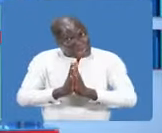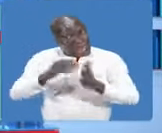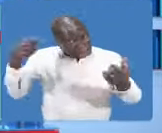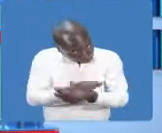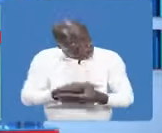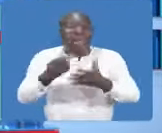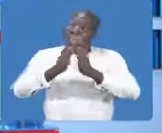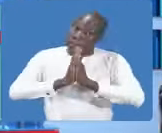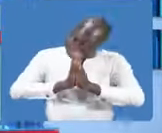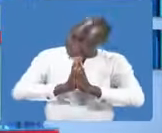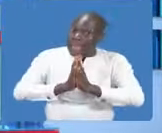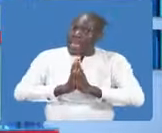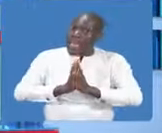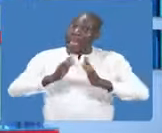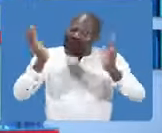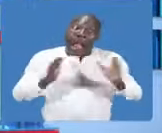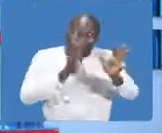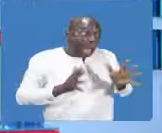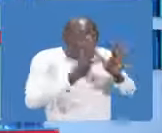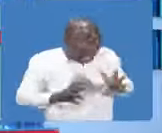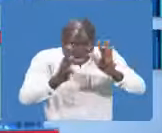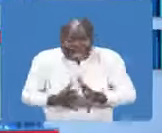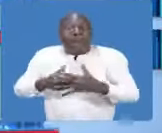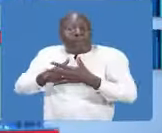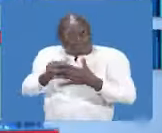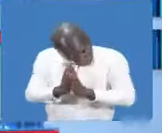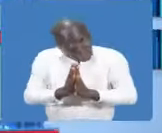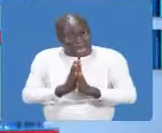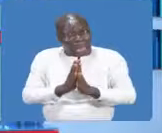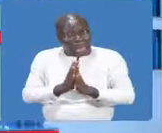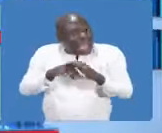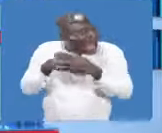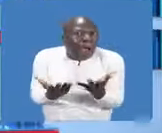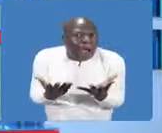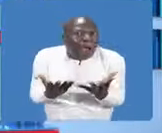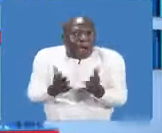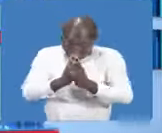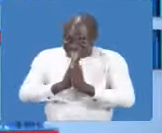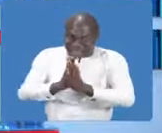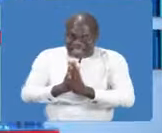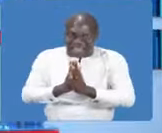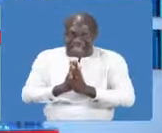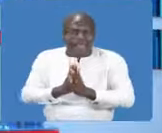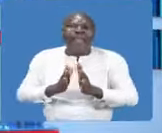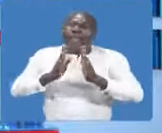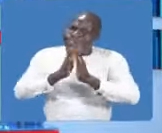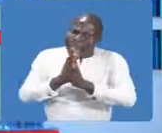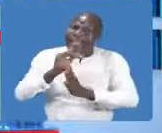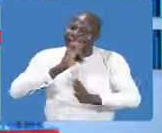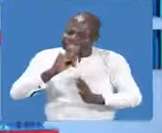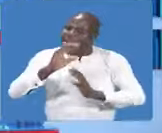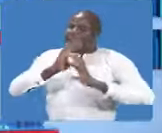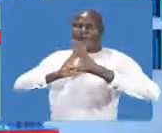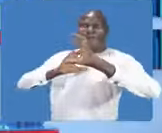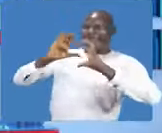ni e mo kristo som enie What is prayer? Empire bo aye communication.